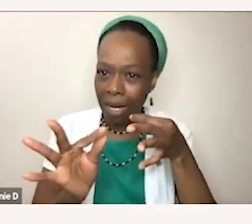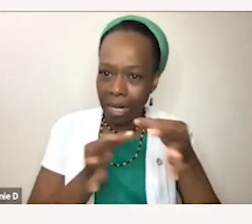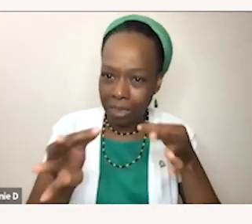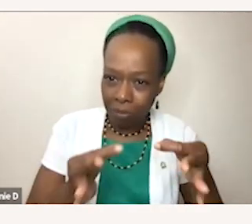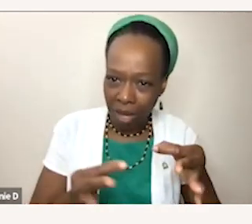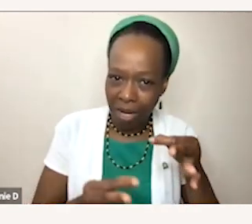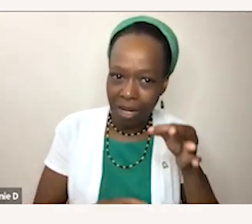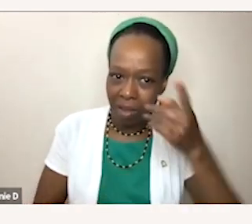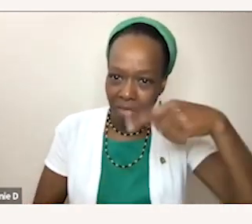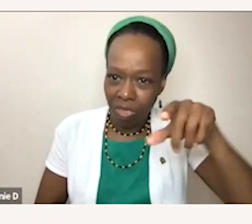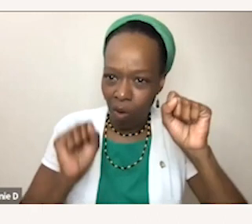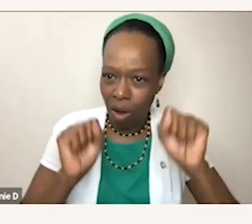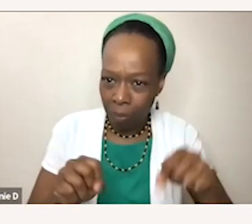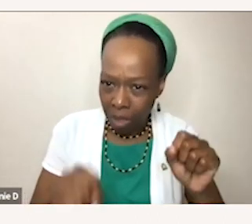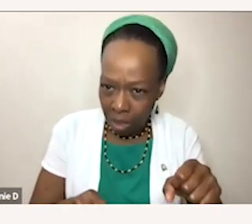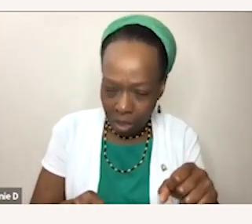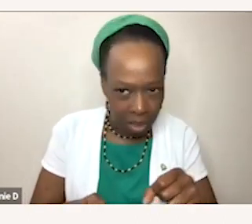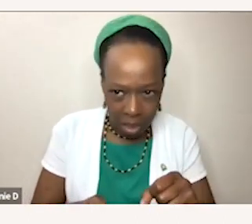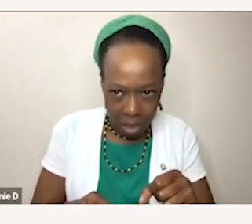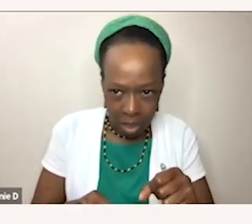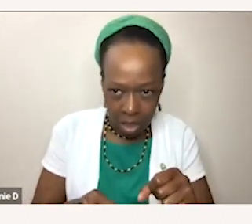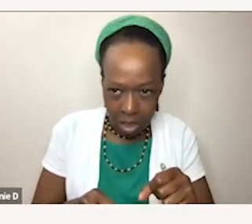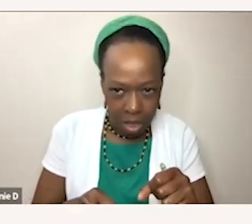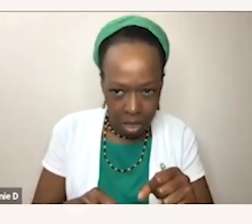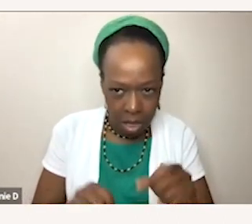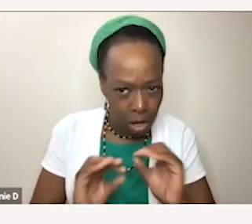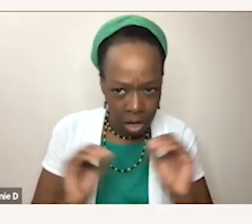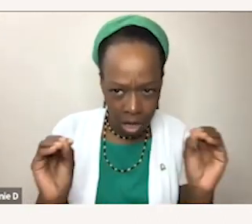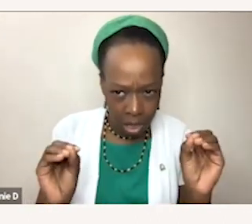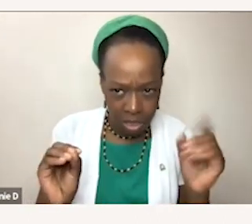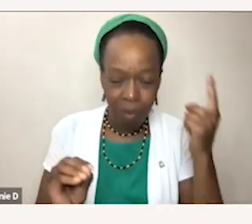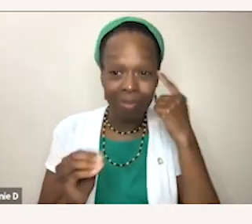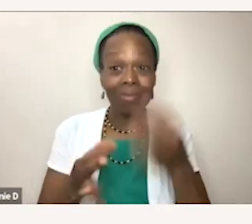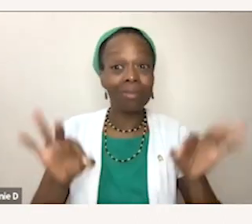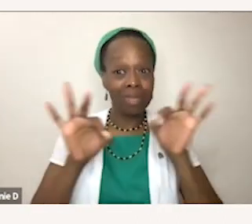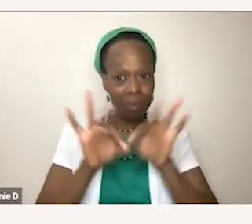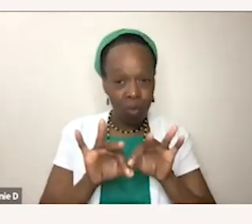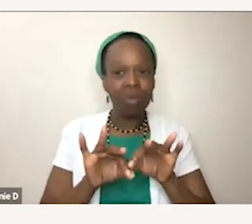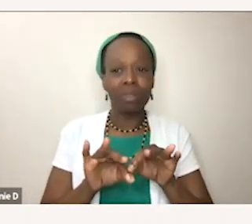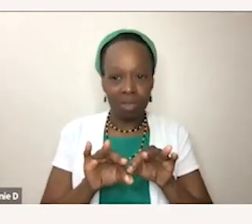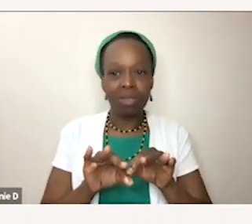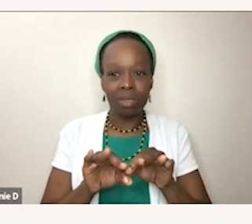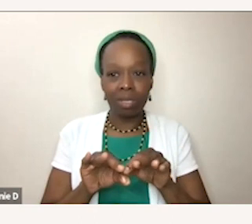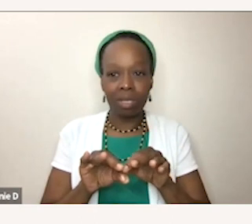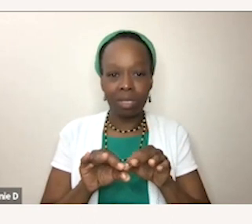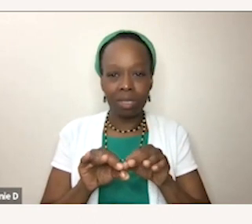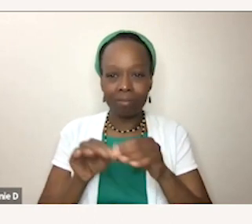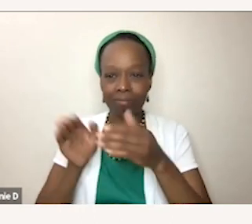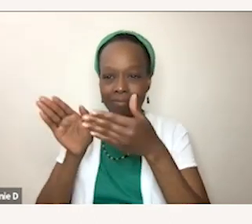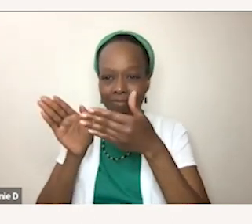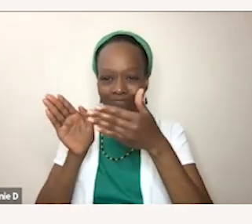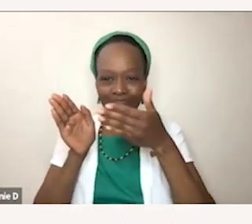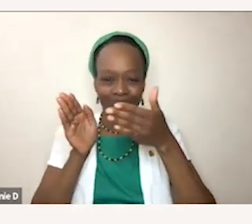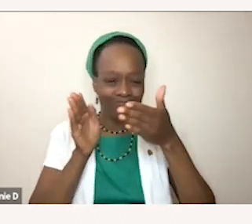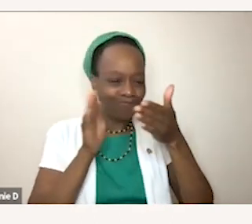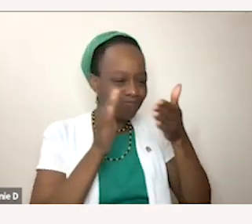can think of. So we really should move away from using those and instead use things that speak more clearly to